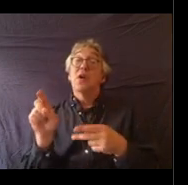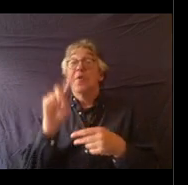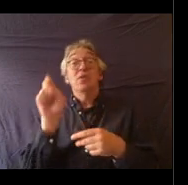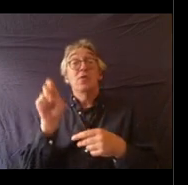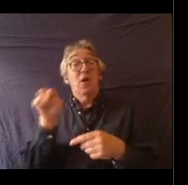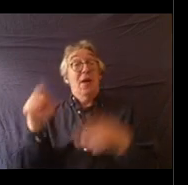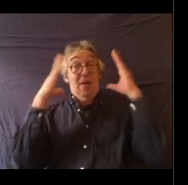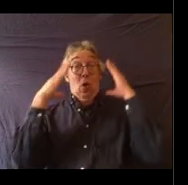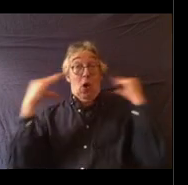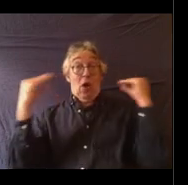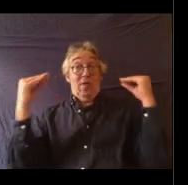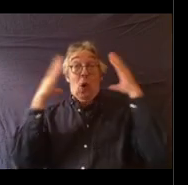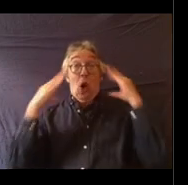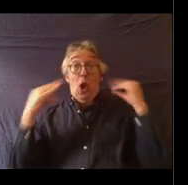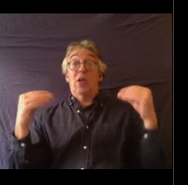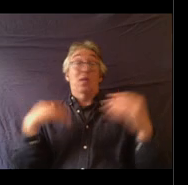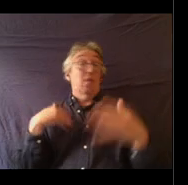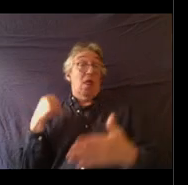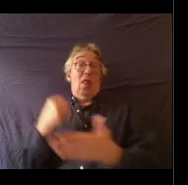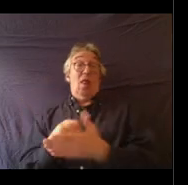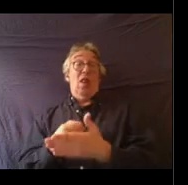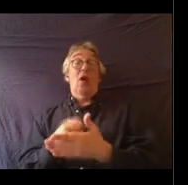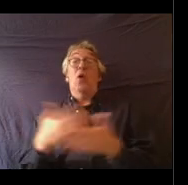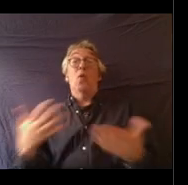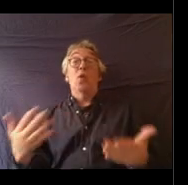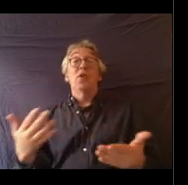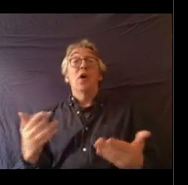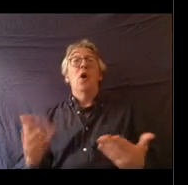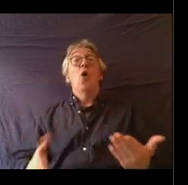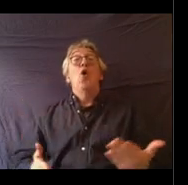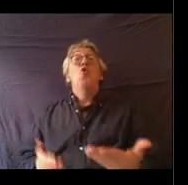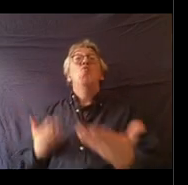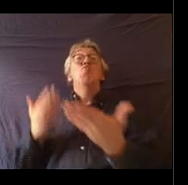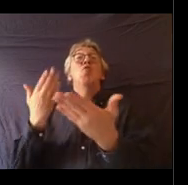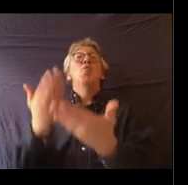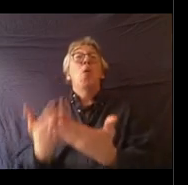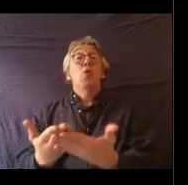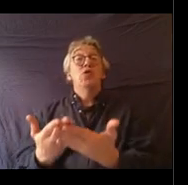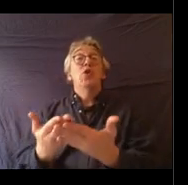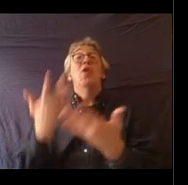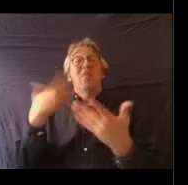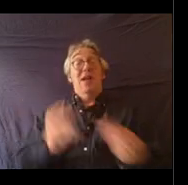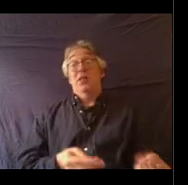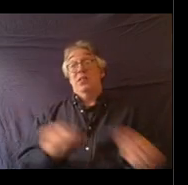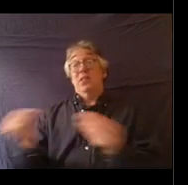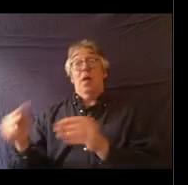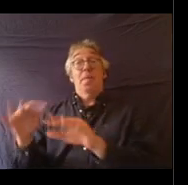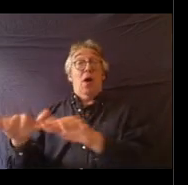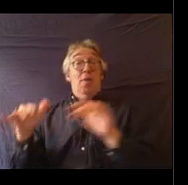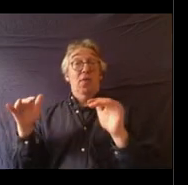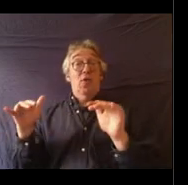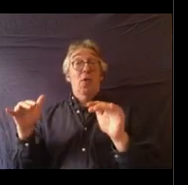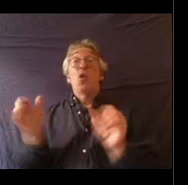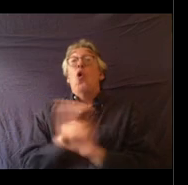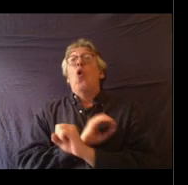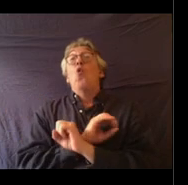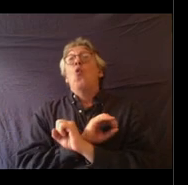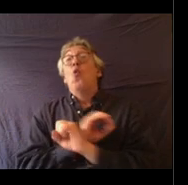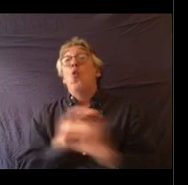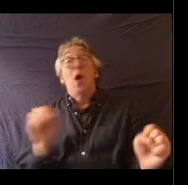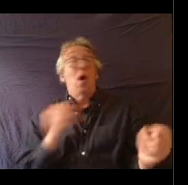are already faced with the fact that a proposal for the transposition has already been sent to Parliament without consulting disabled